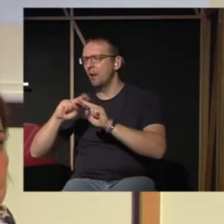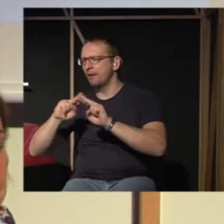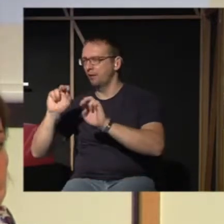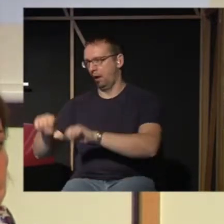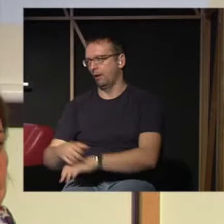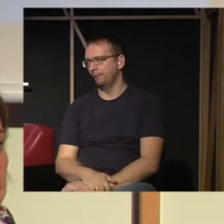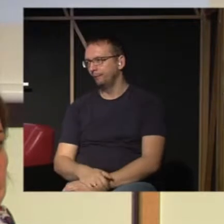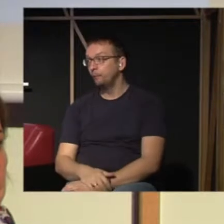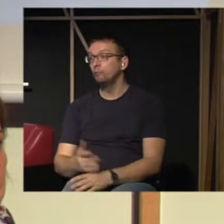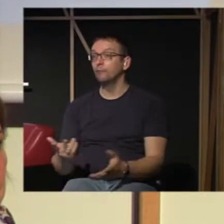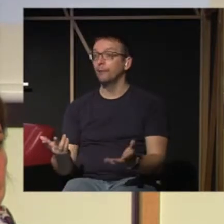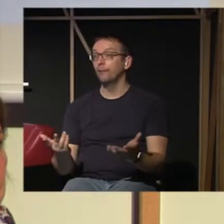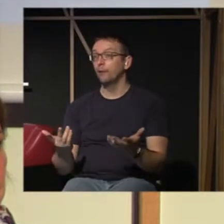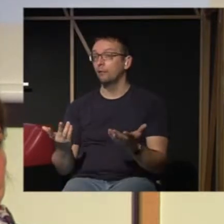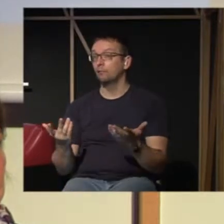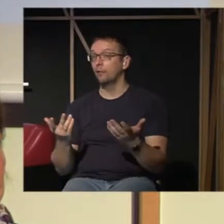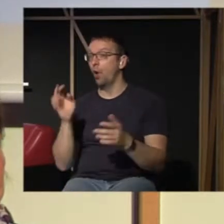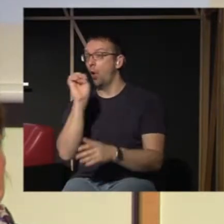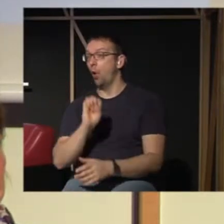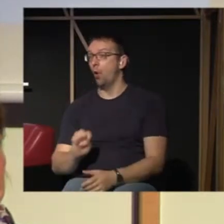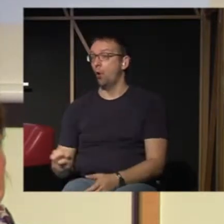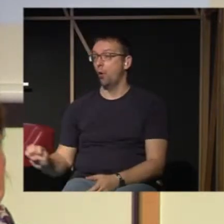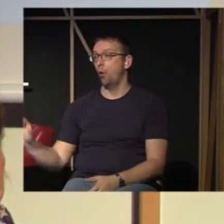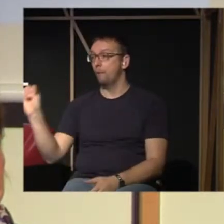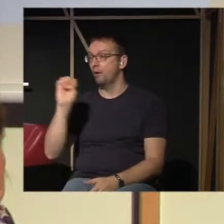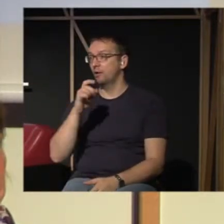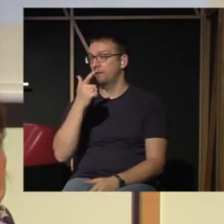will certainly pose some challenges, being across 12 different